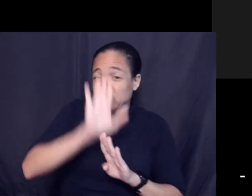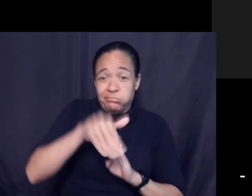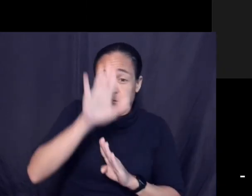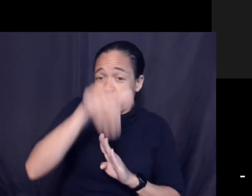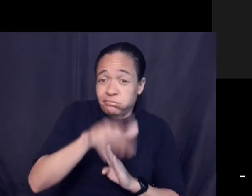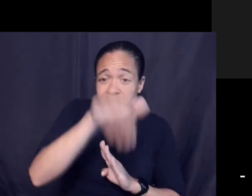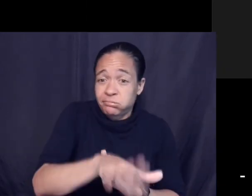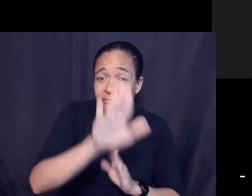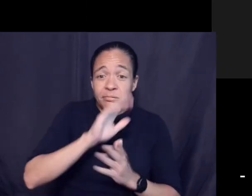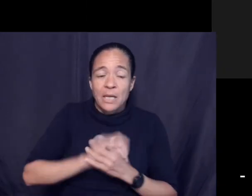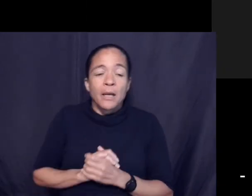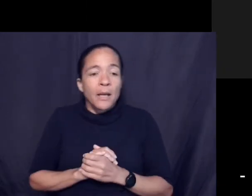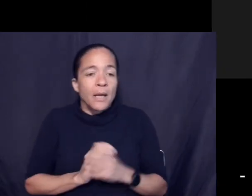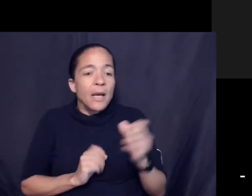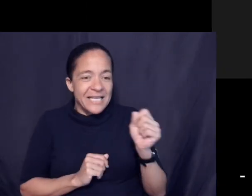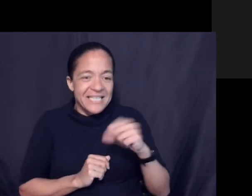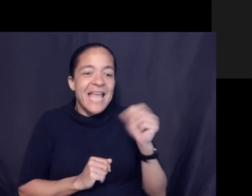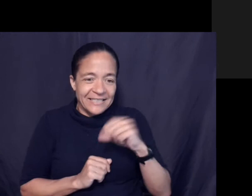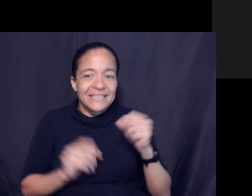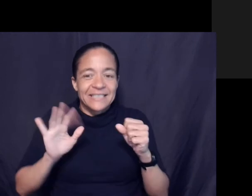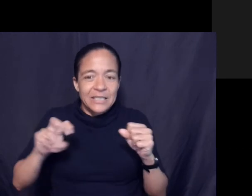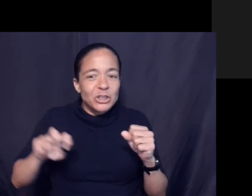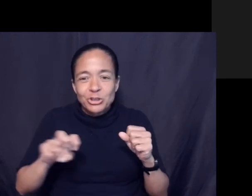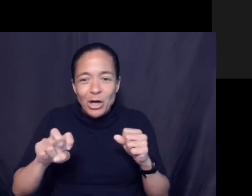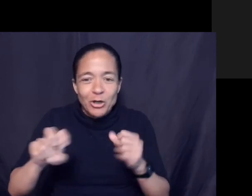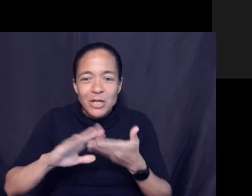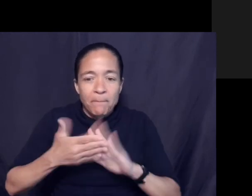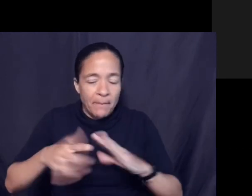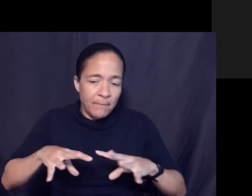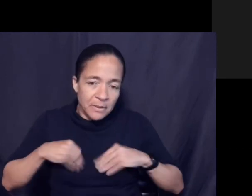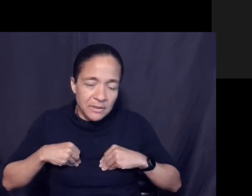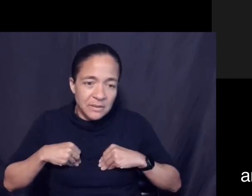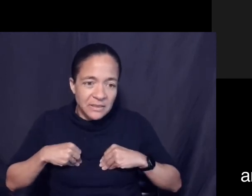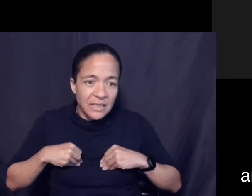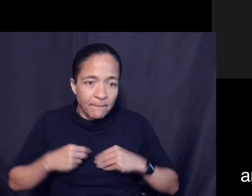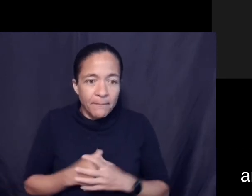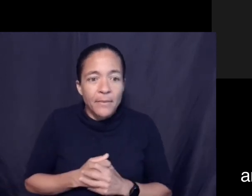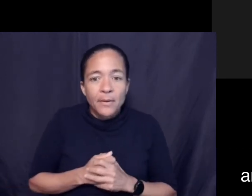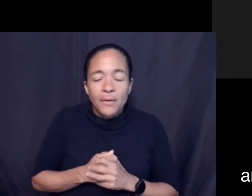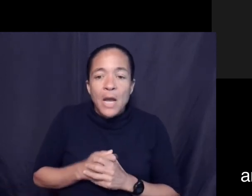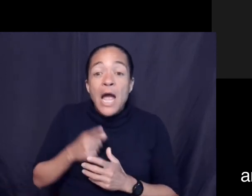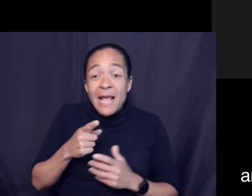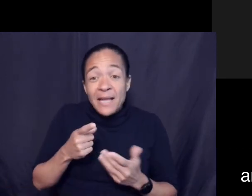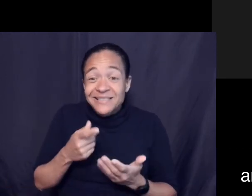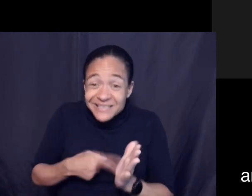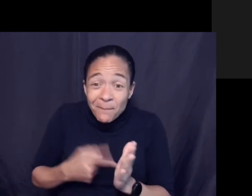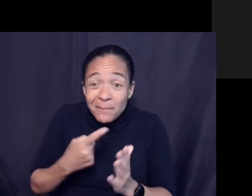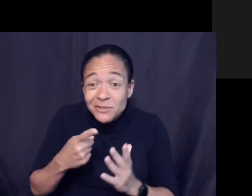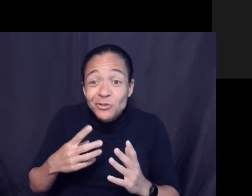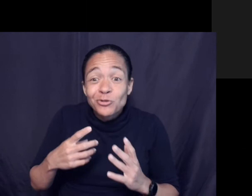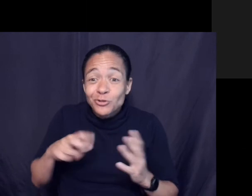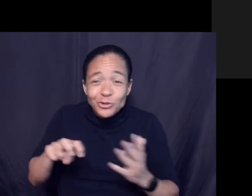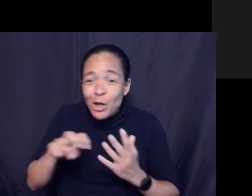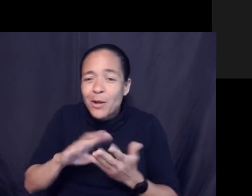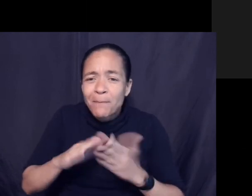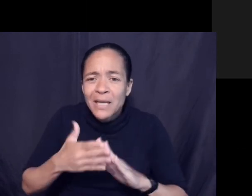It's definitely a journey to acceptance. And I feel like you go through acceptance, and then I feel like accepting again, and then you go